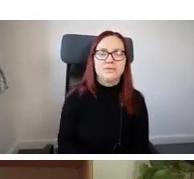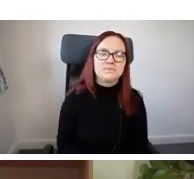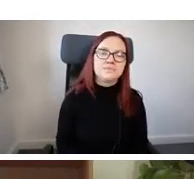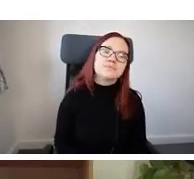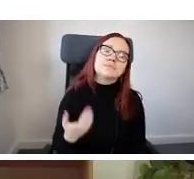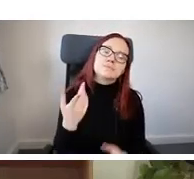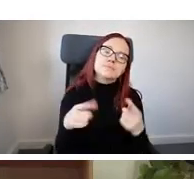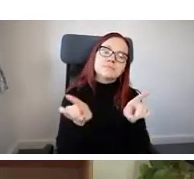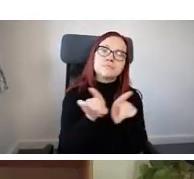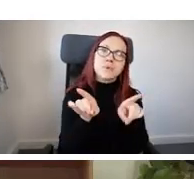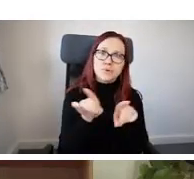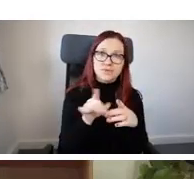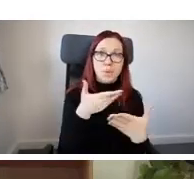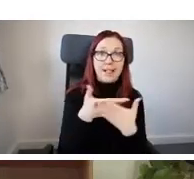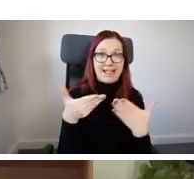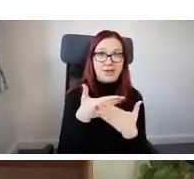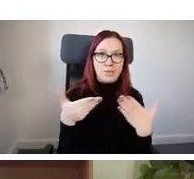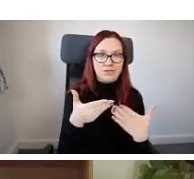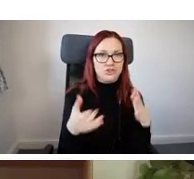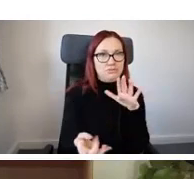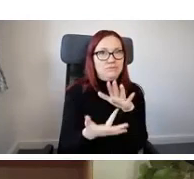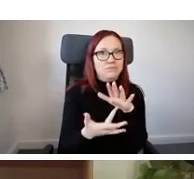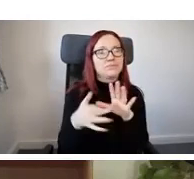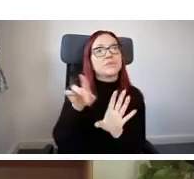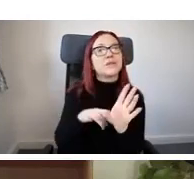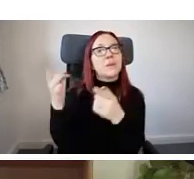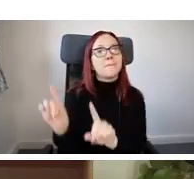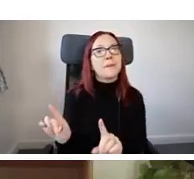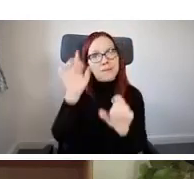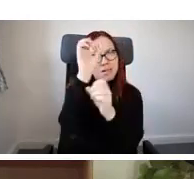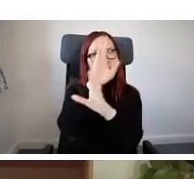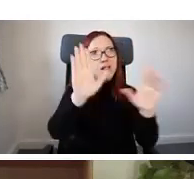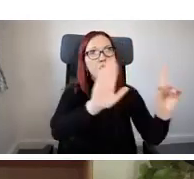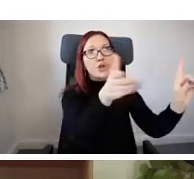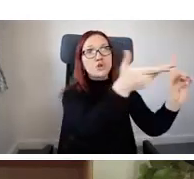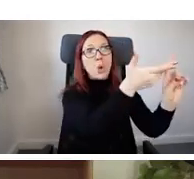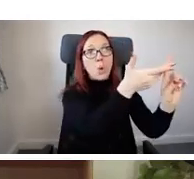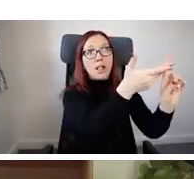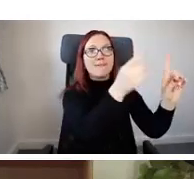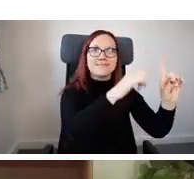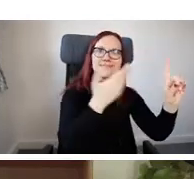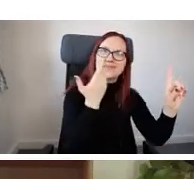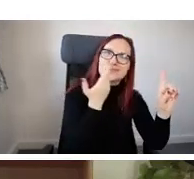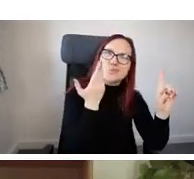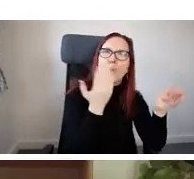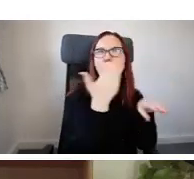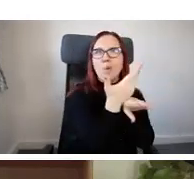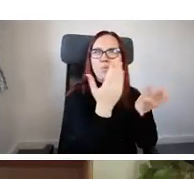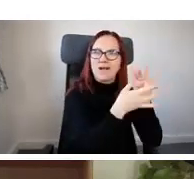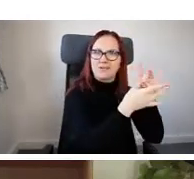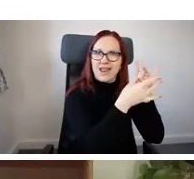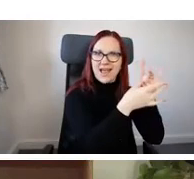element related to language, because young people often associate goals with something that is more school or work related,